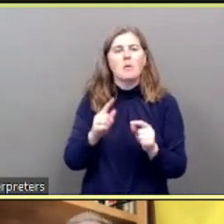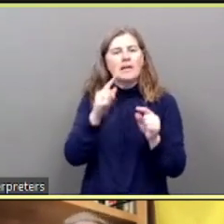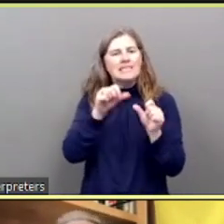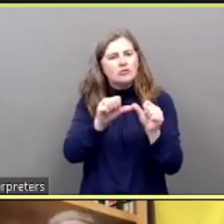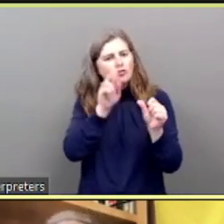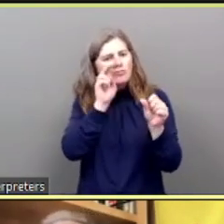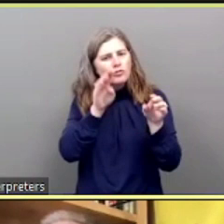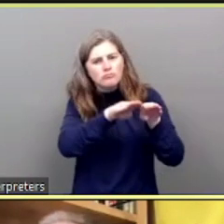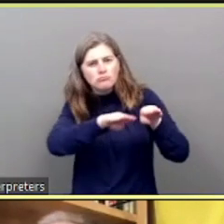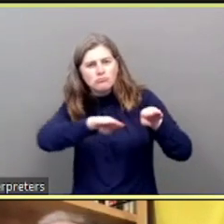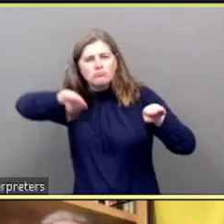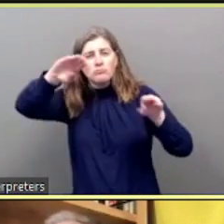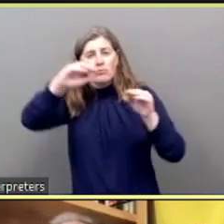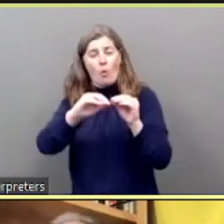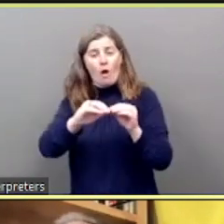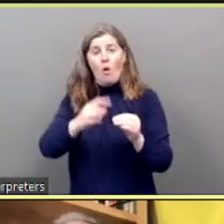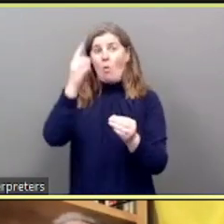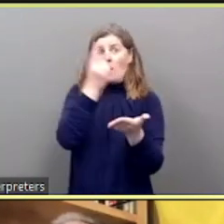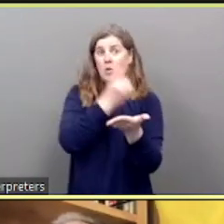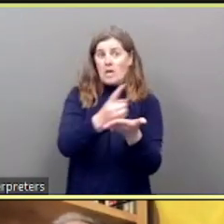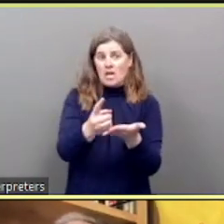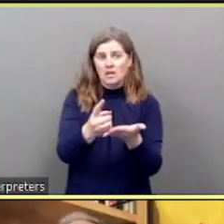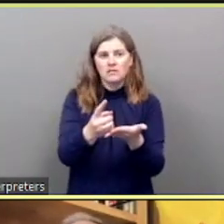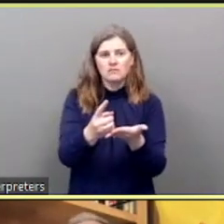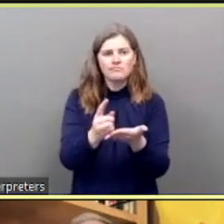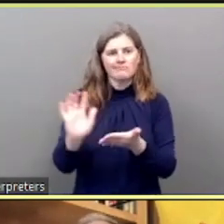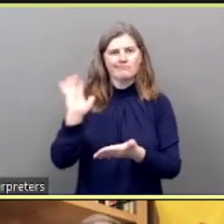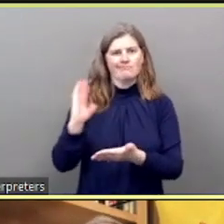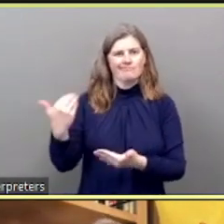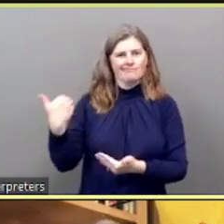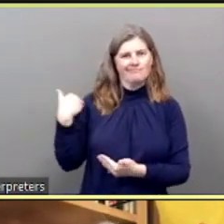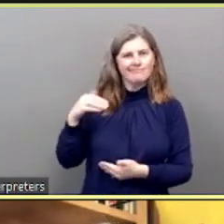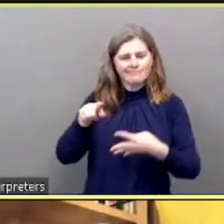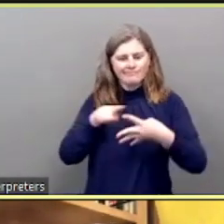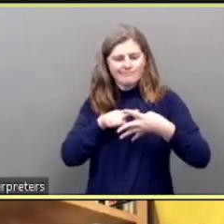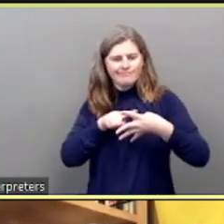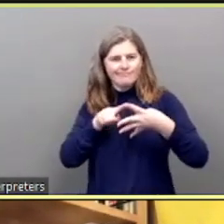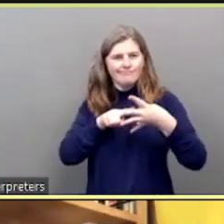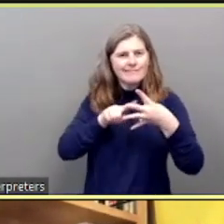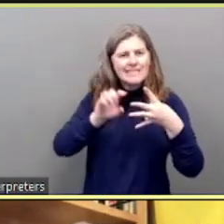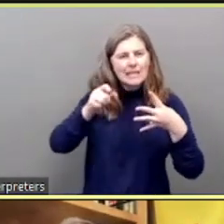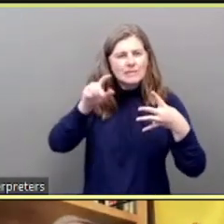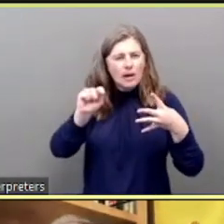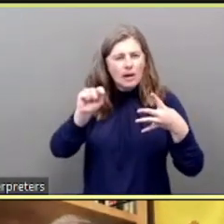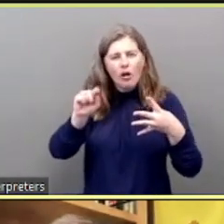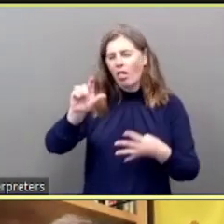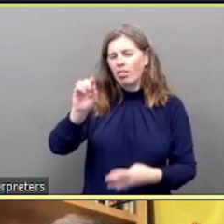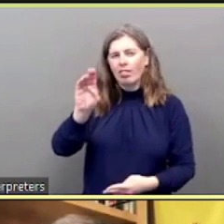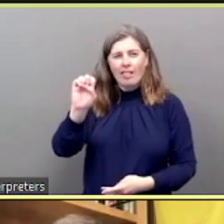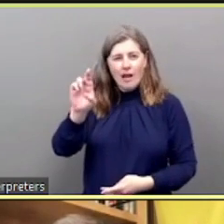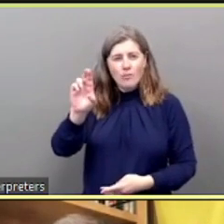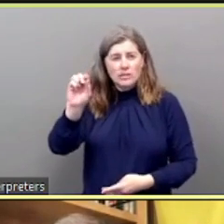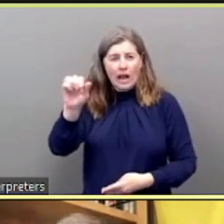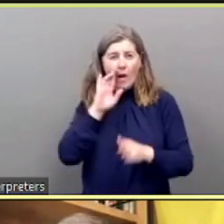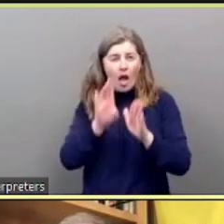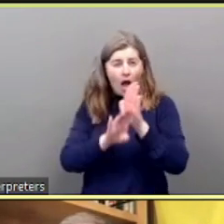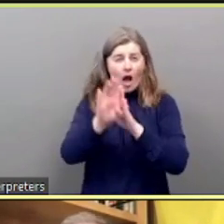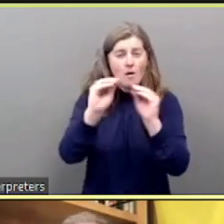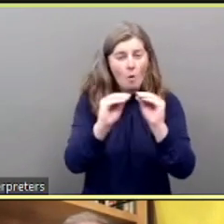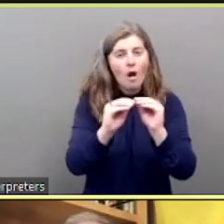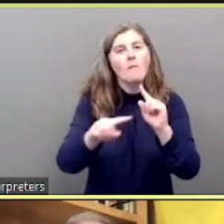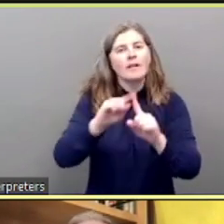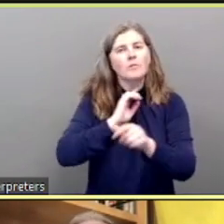trend. One really high week around the Labor Day weekend. And then we're also working with our federal